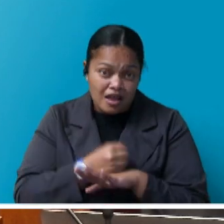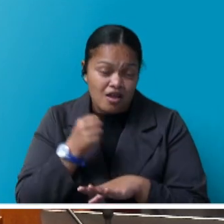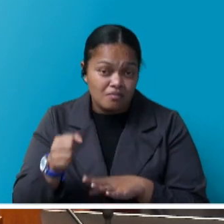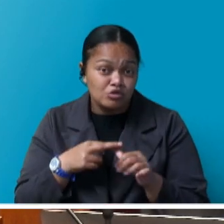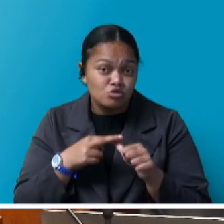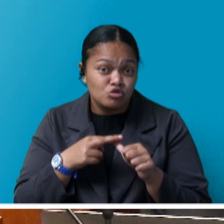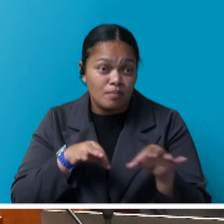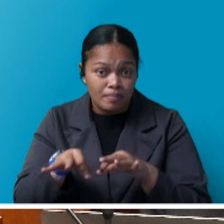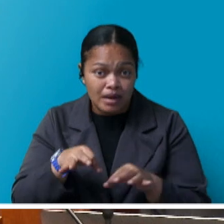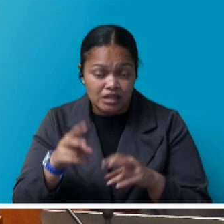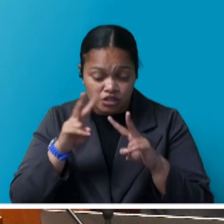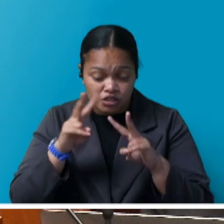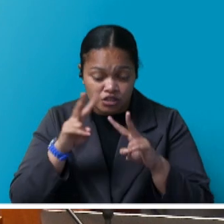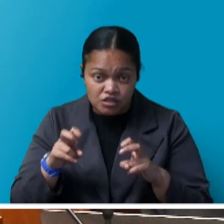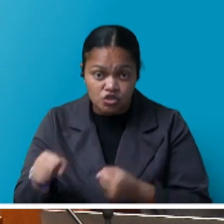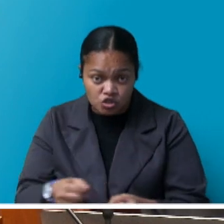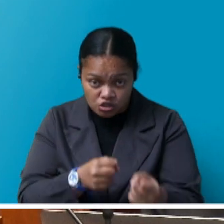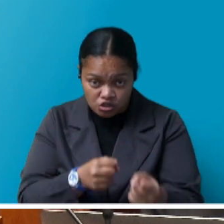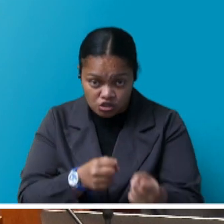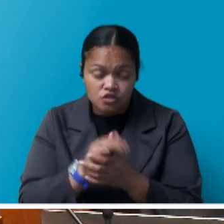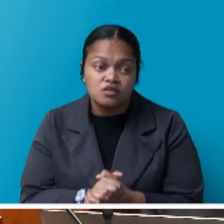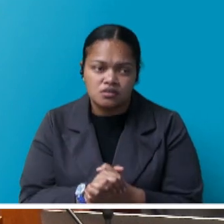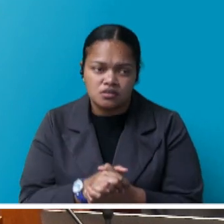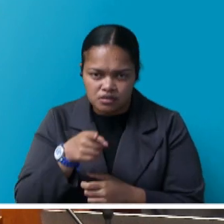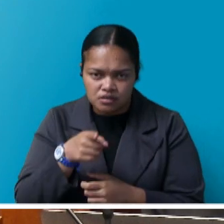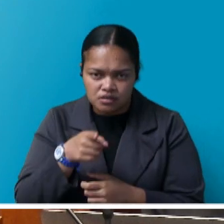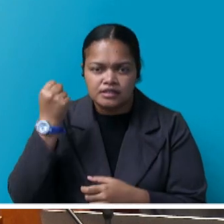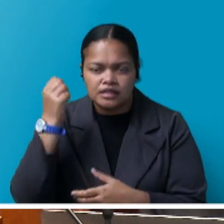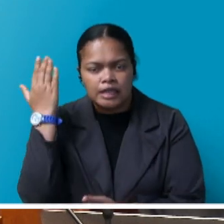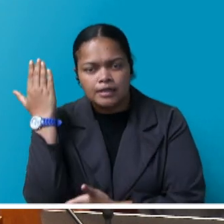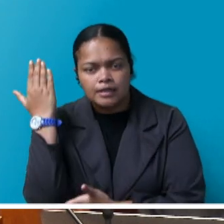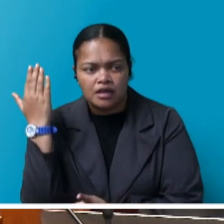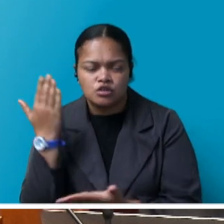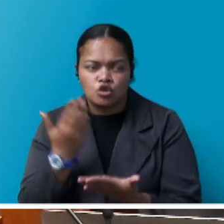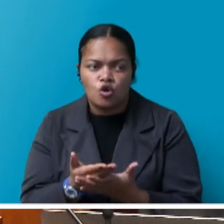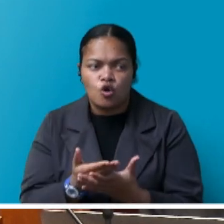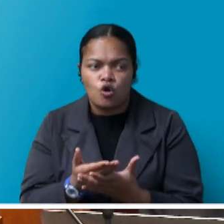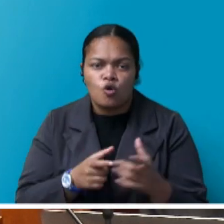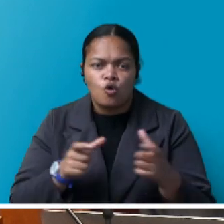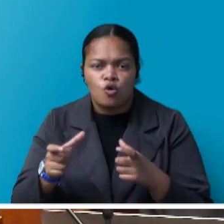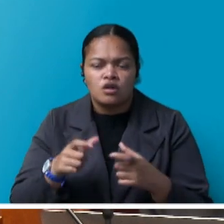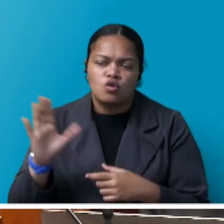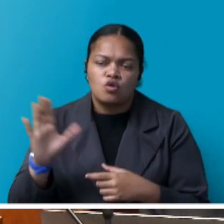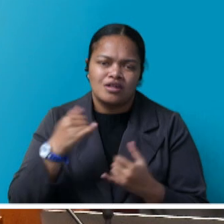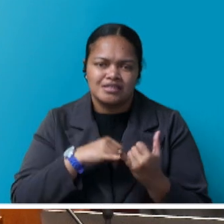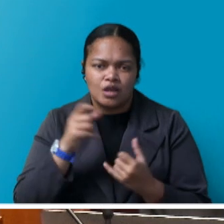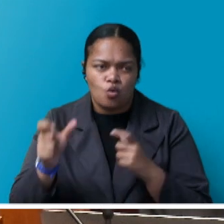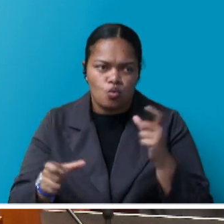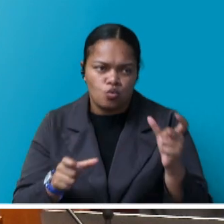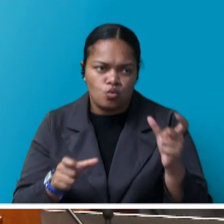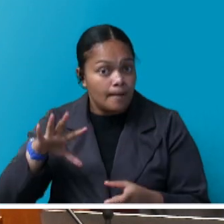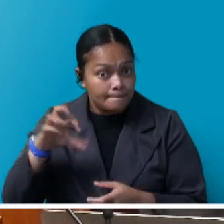HIV surge strategy are timely interventions, and their success will depend on coordinated efforts from all stakeholders. We